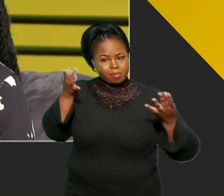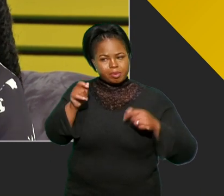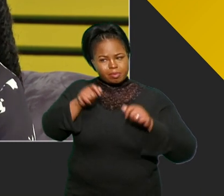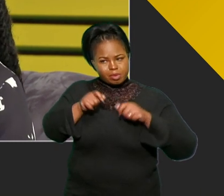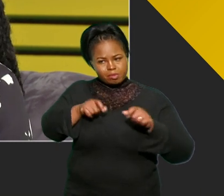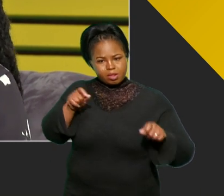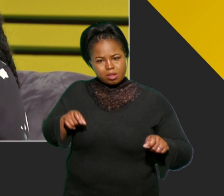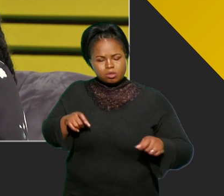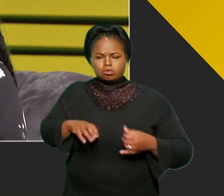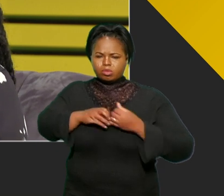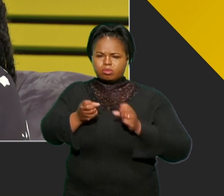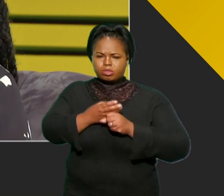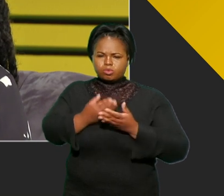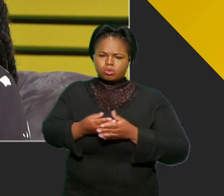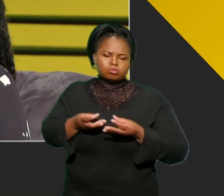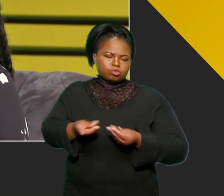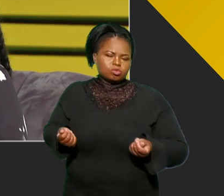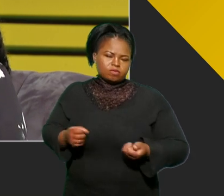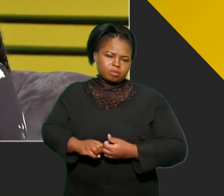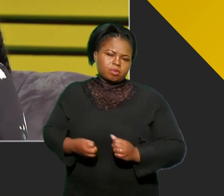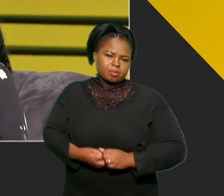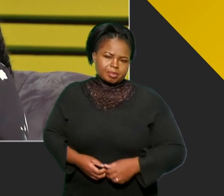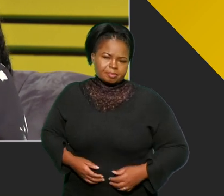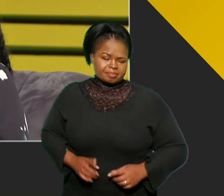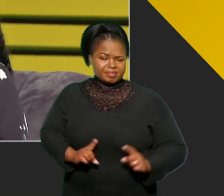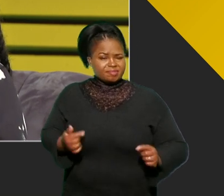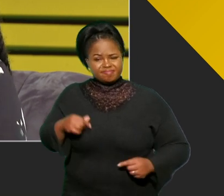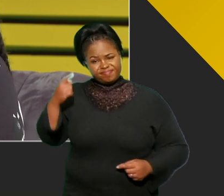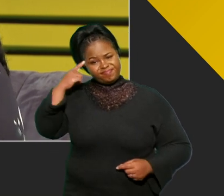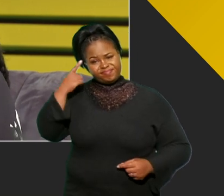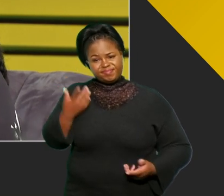government vehicles to make sure that the problem is being solved. And I don't think